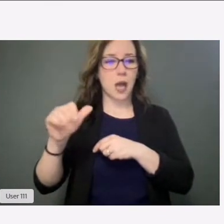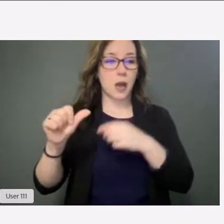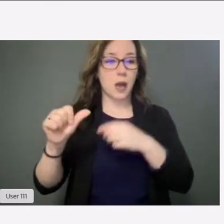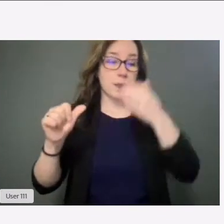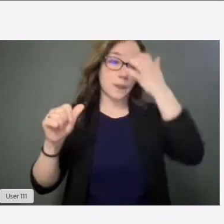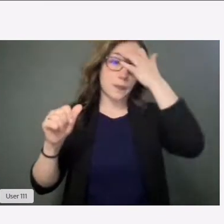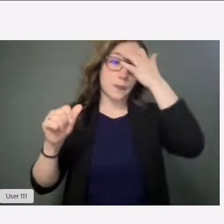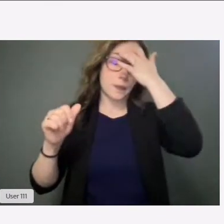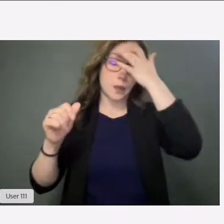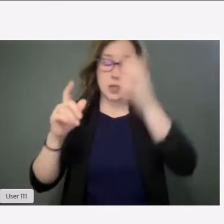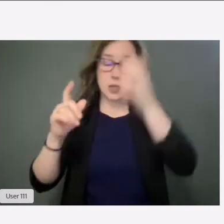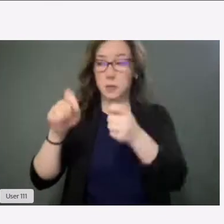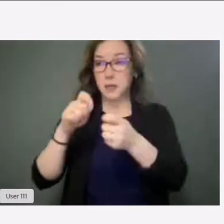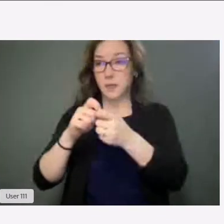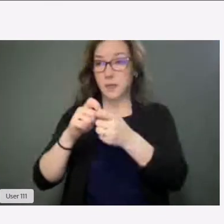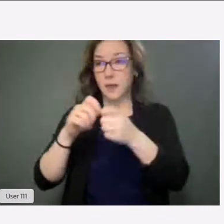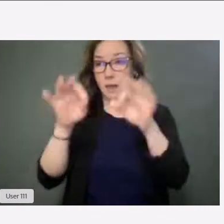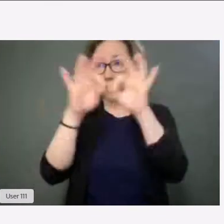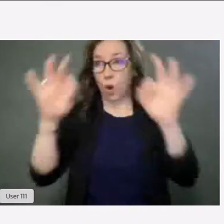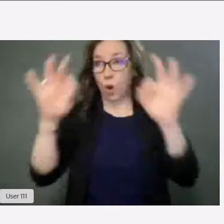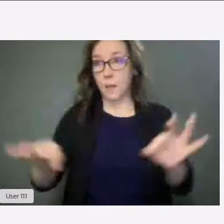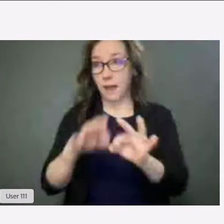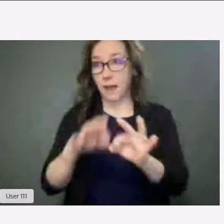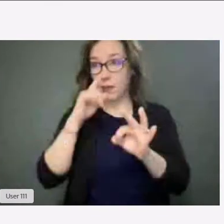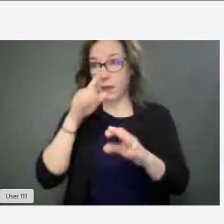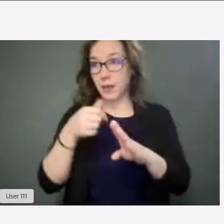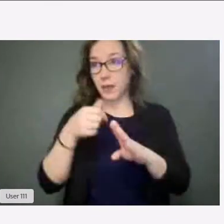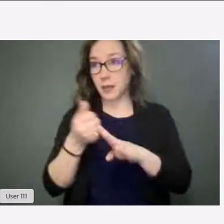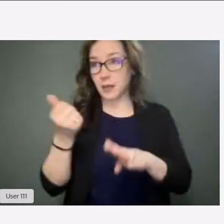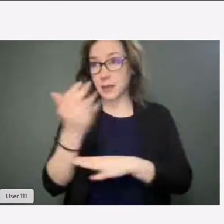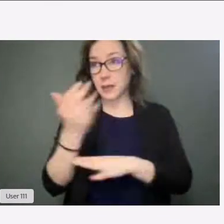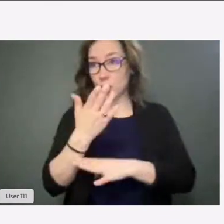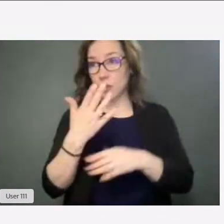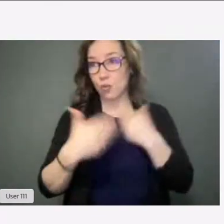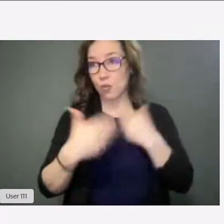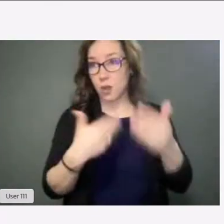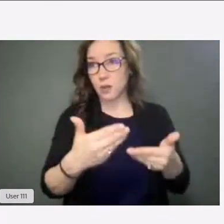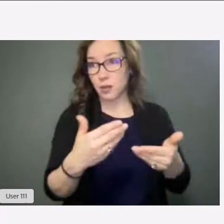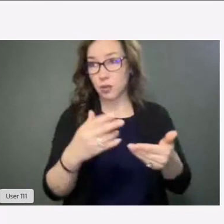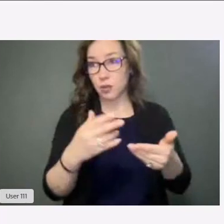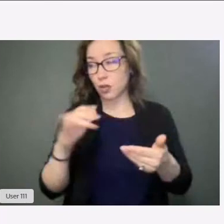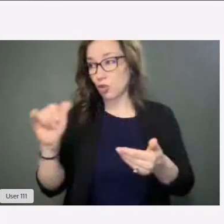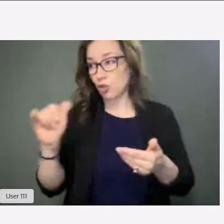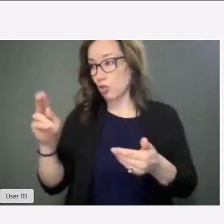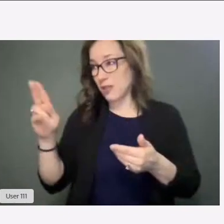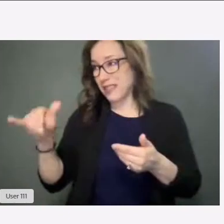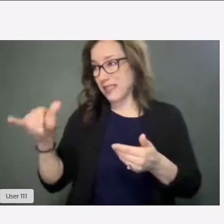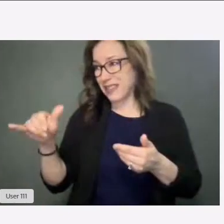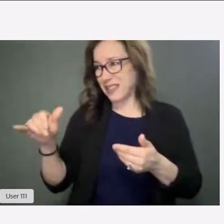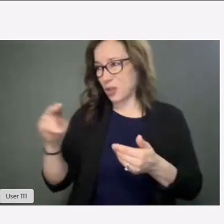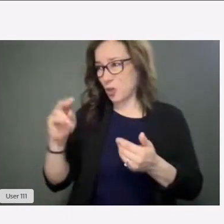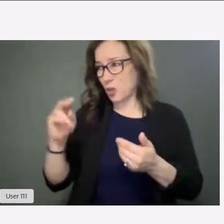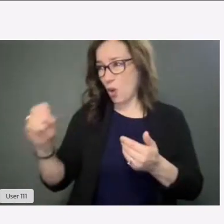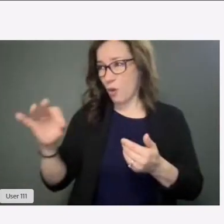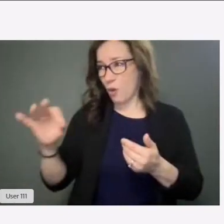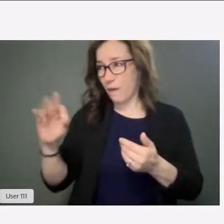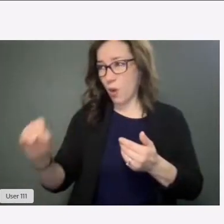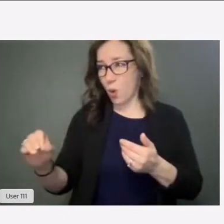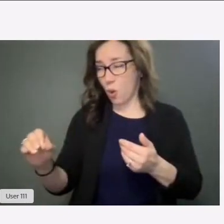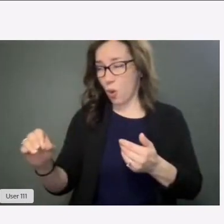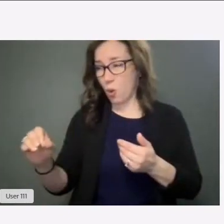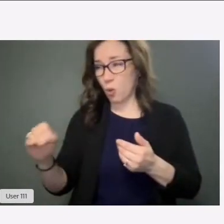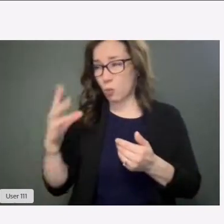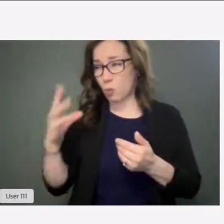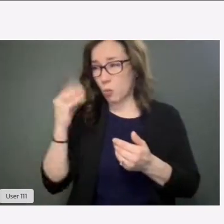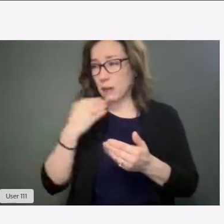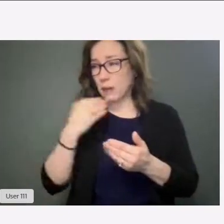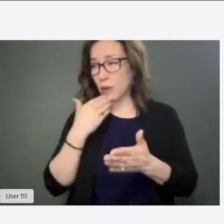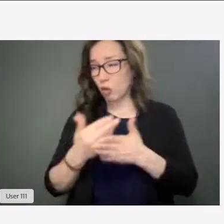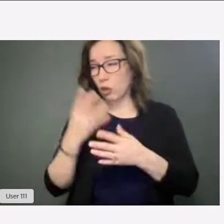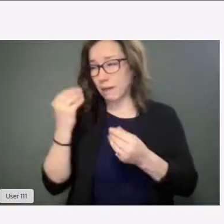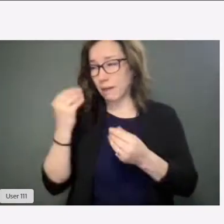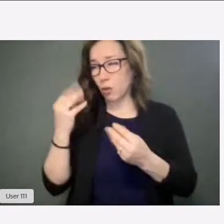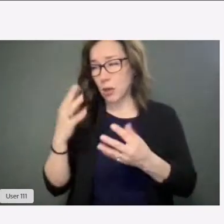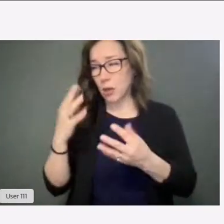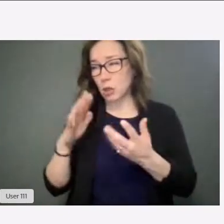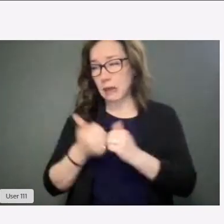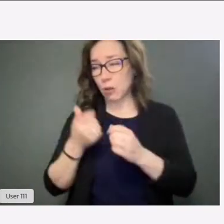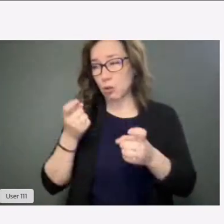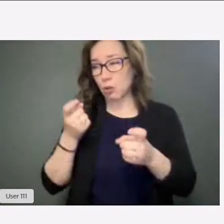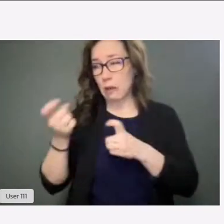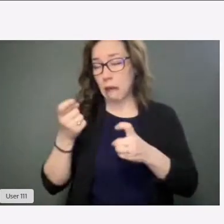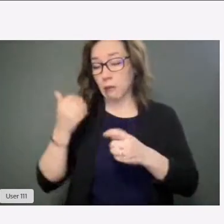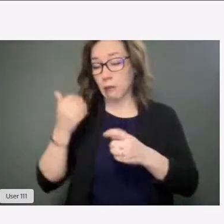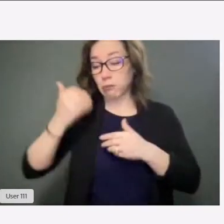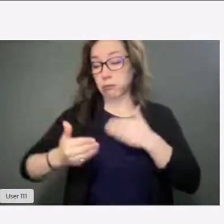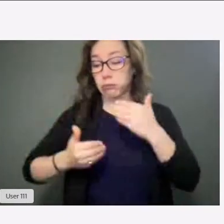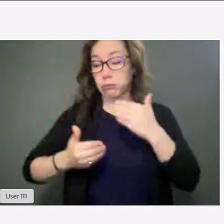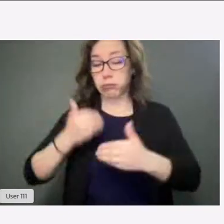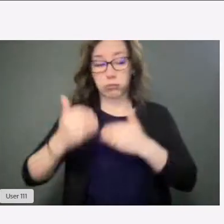specific format recommended in the submission process? Ginny, my sense is that the NOFO gives pretty good information about how to handle